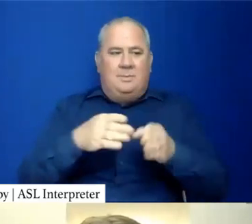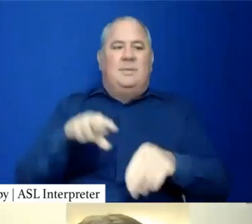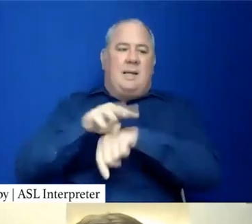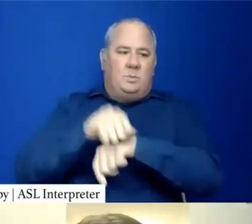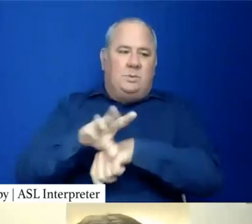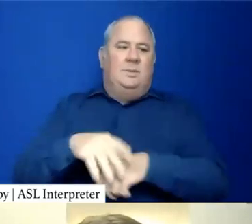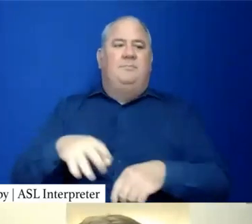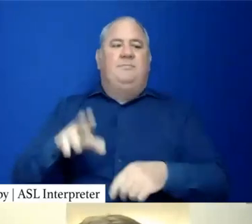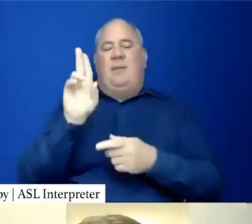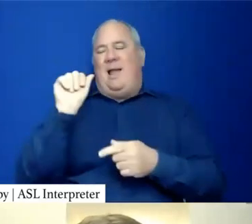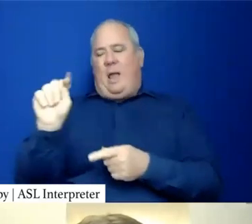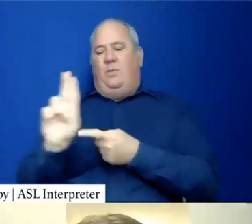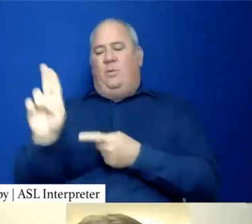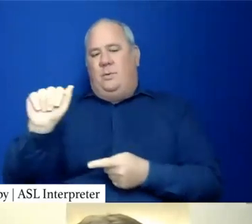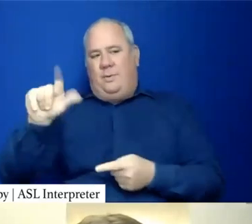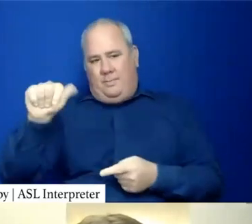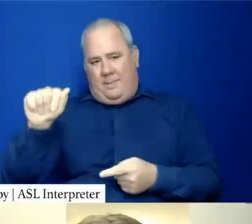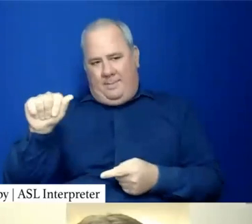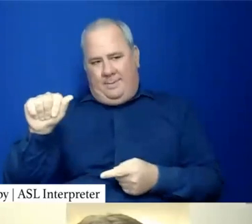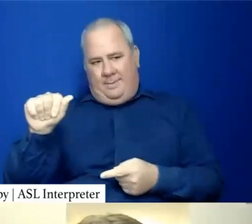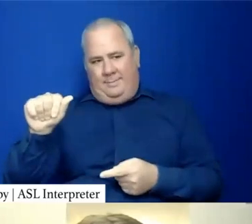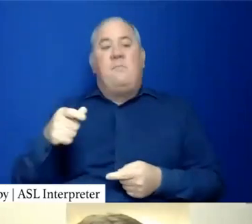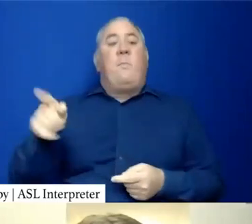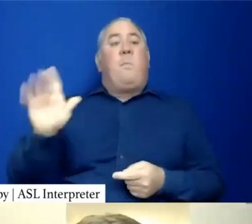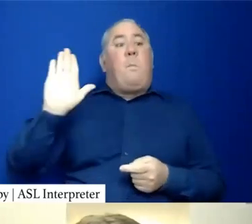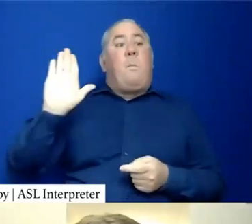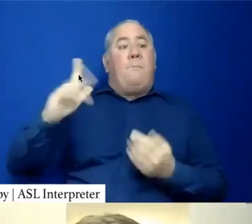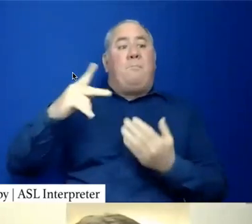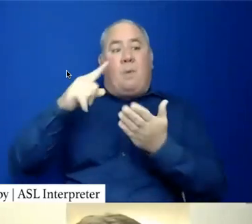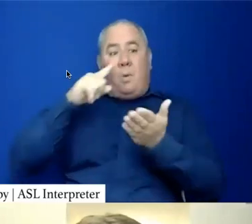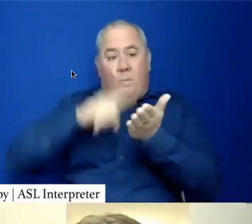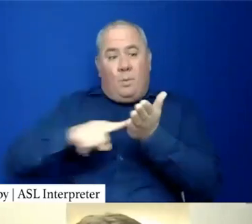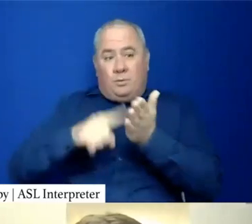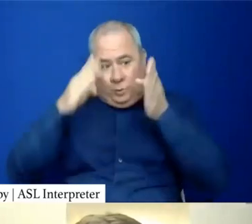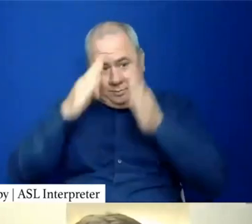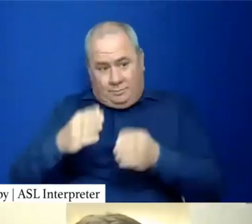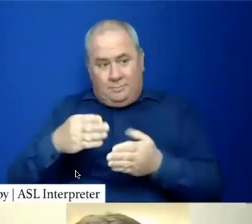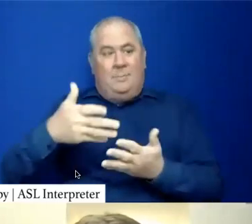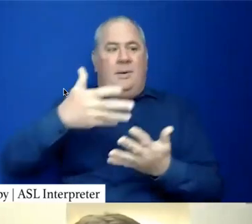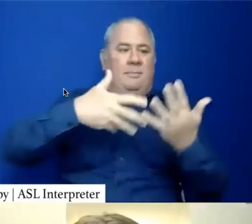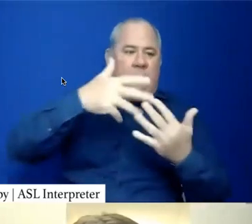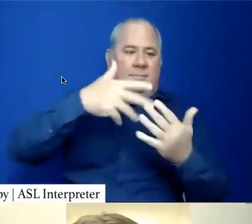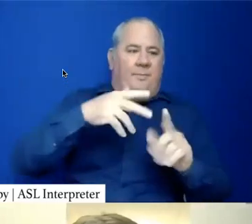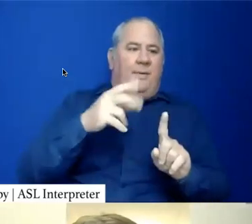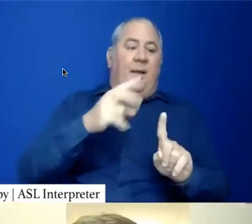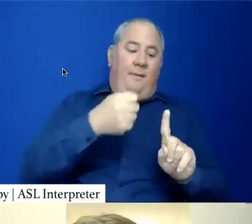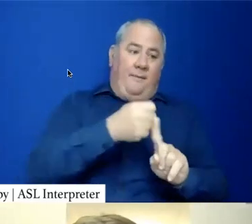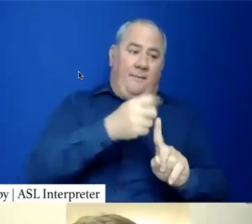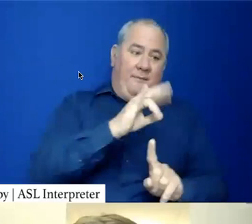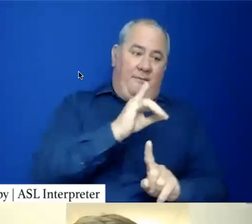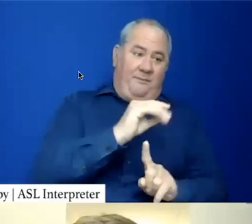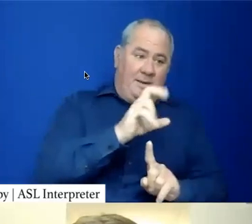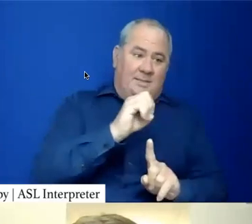Alabama. Their primary research interests include interpersonal violence and trauma in people with disabilities, suicide